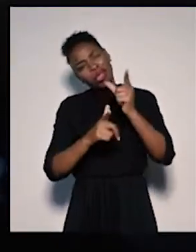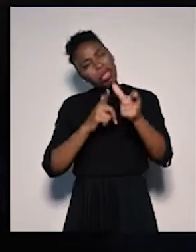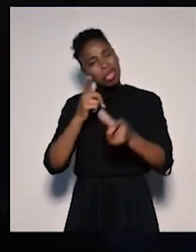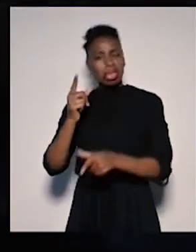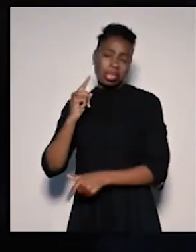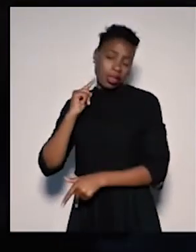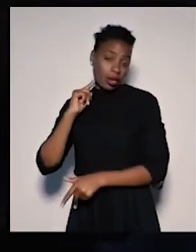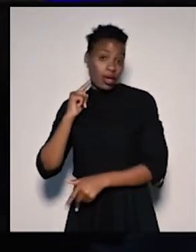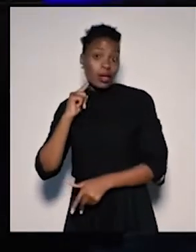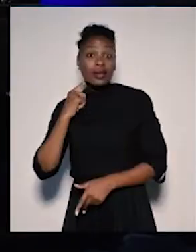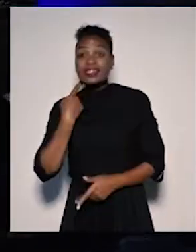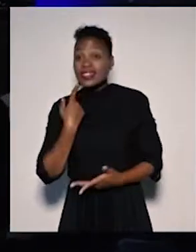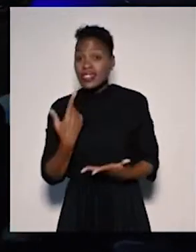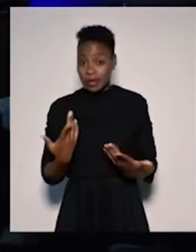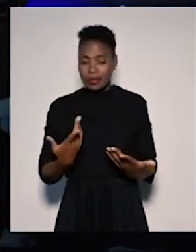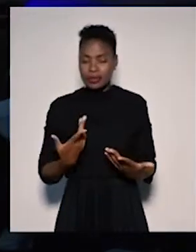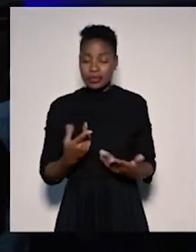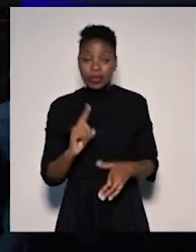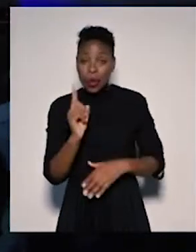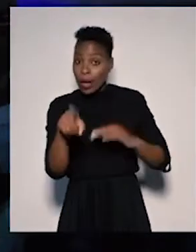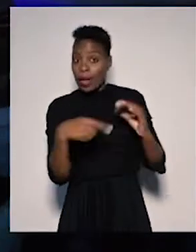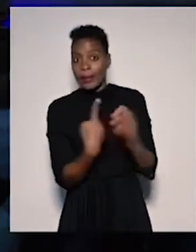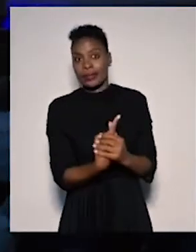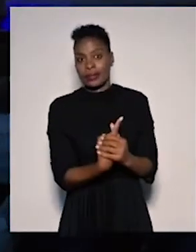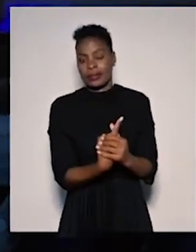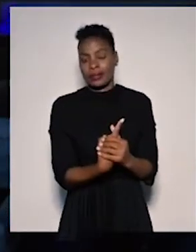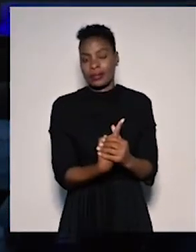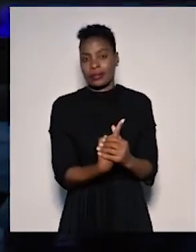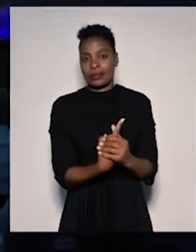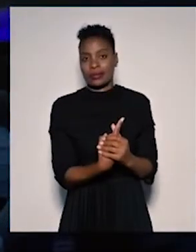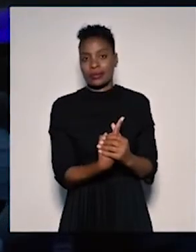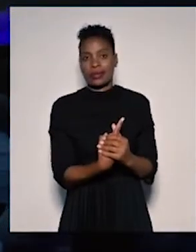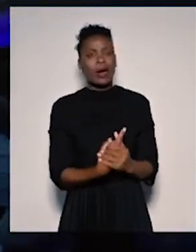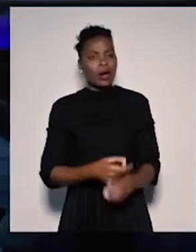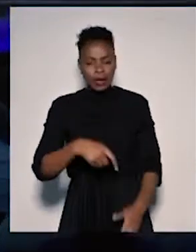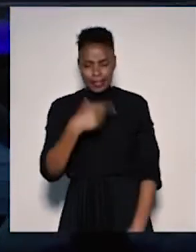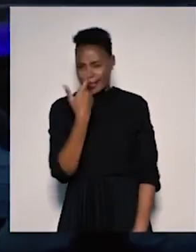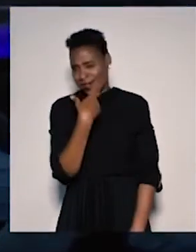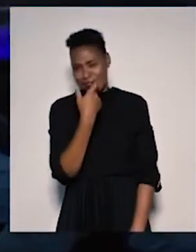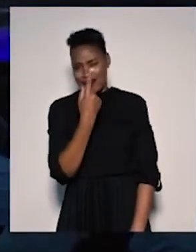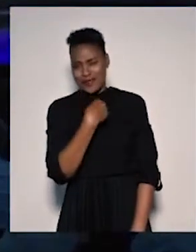didn't realize I lied this time. So what happens? So don't laugh at me now.